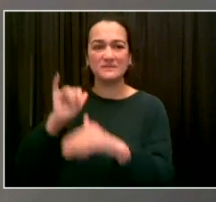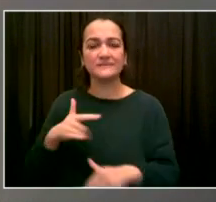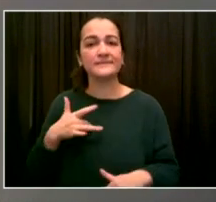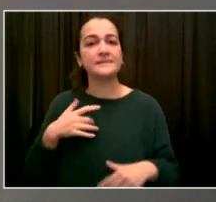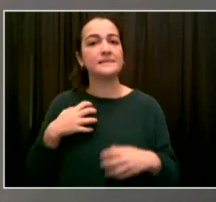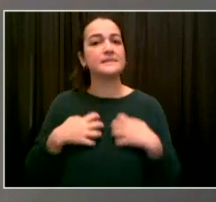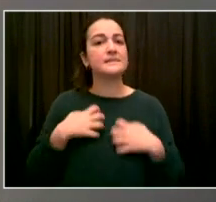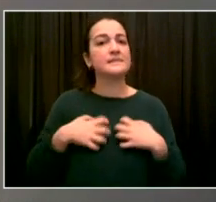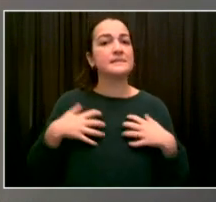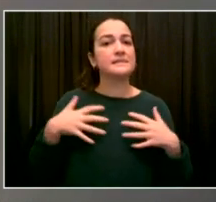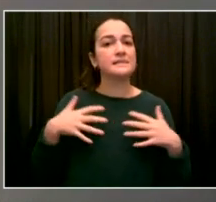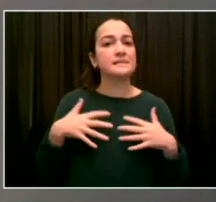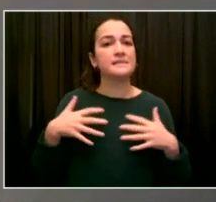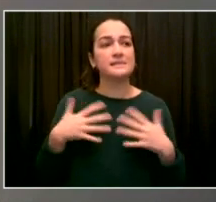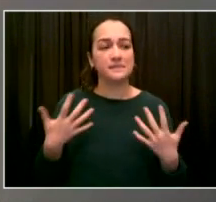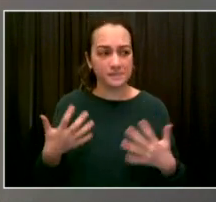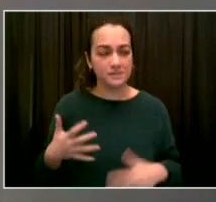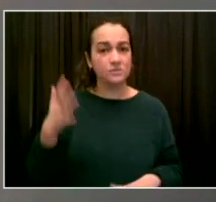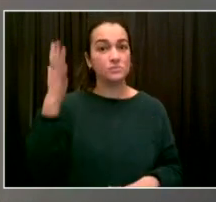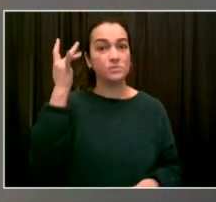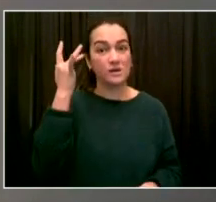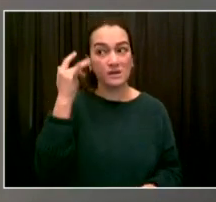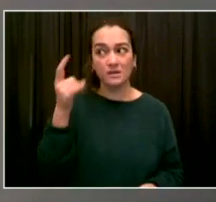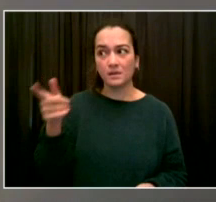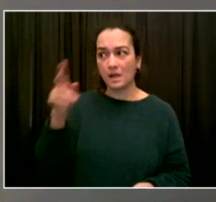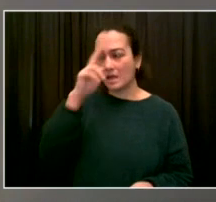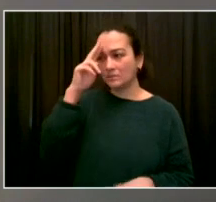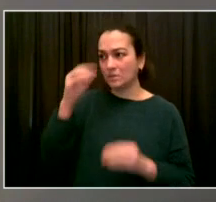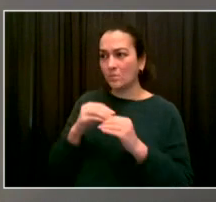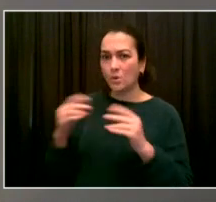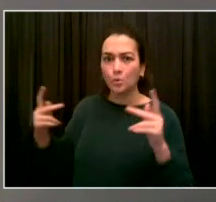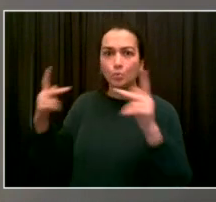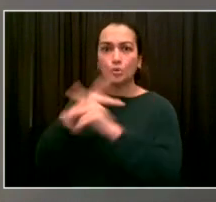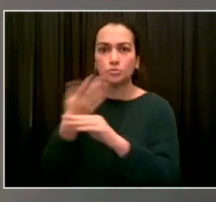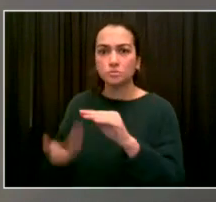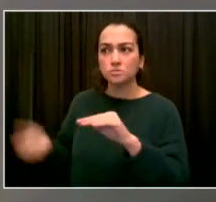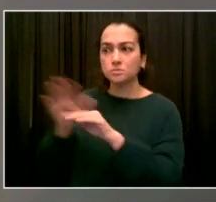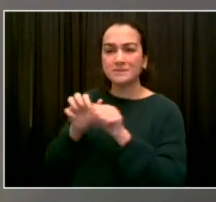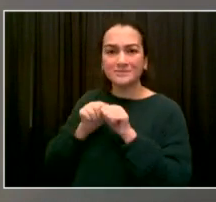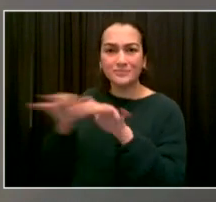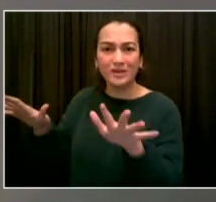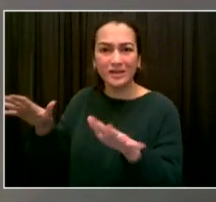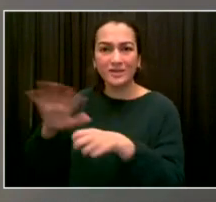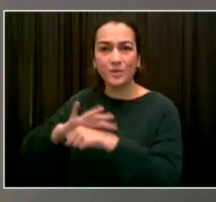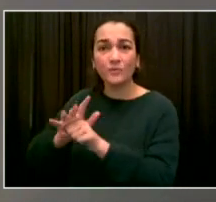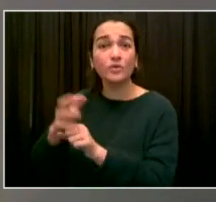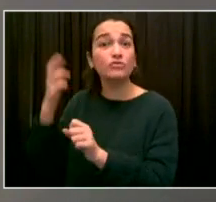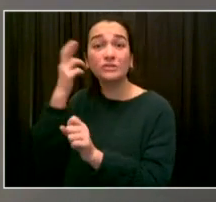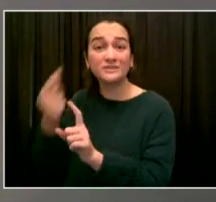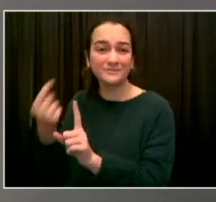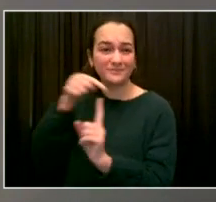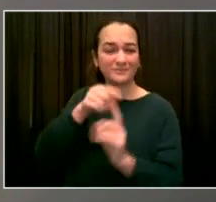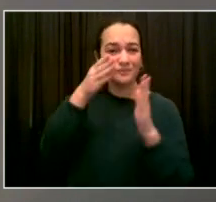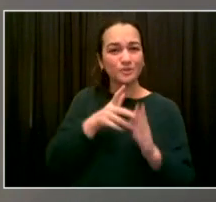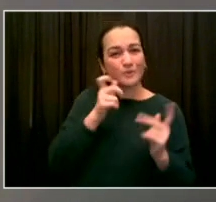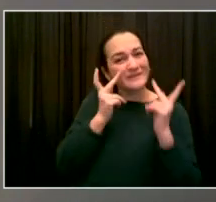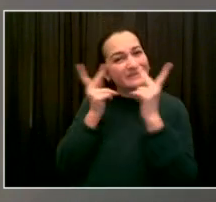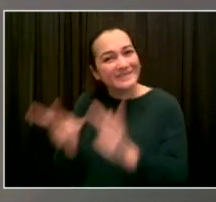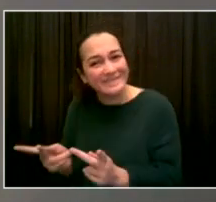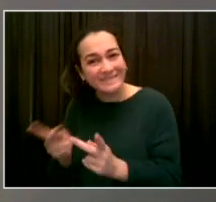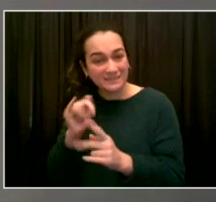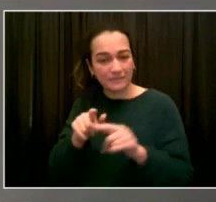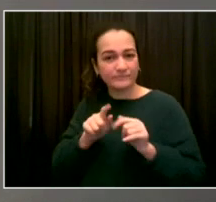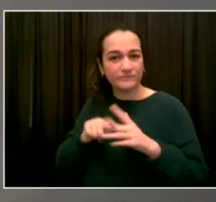Omicron. And so for a short while we get the situation under control, we're going to have